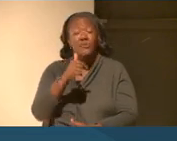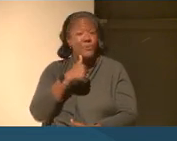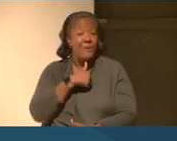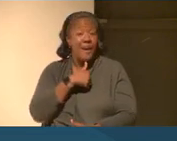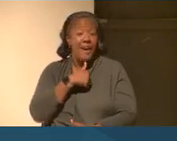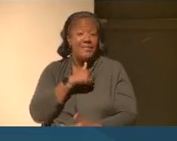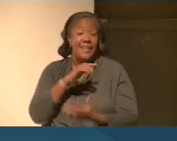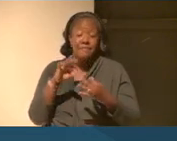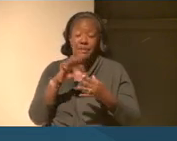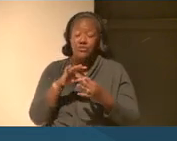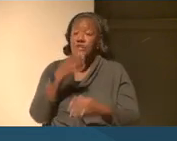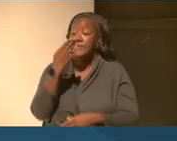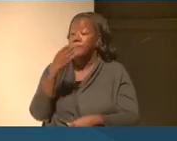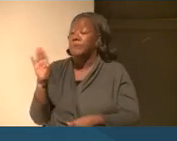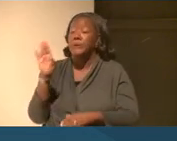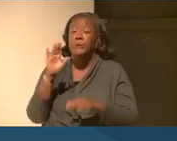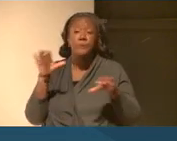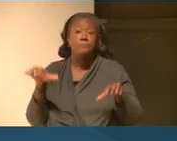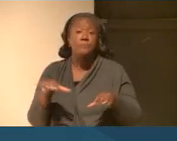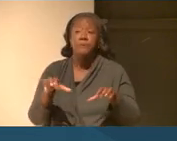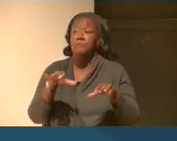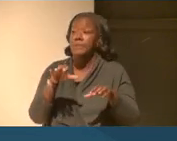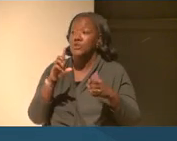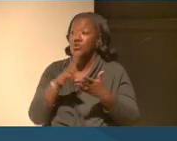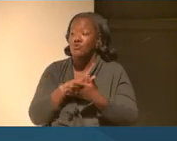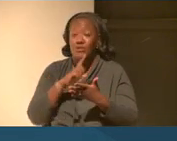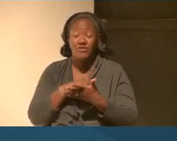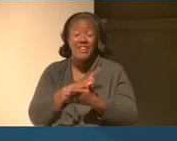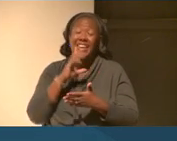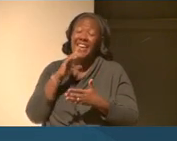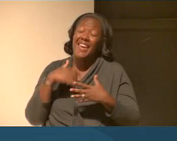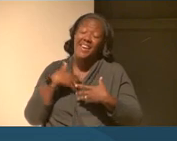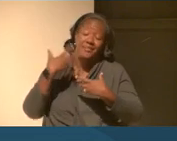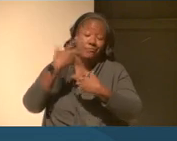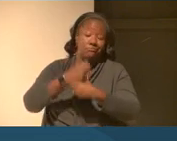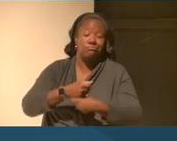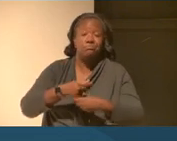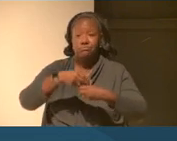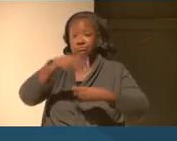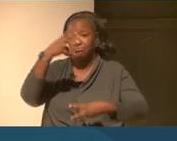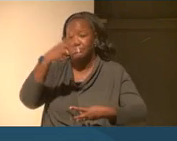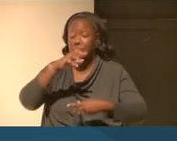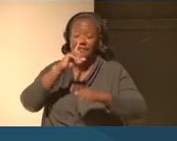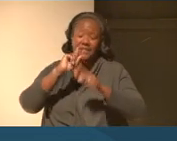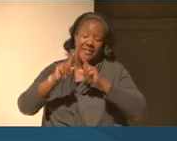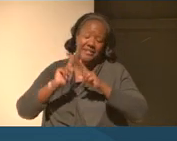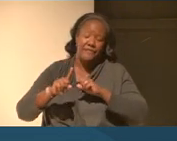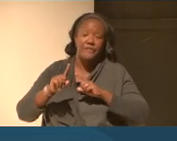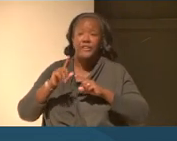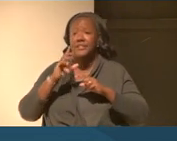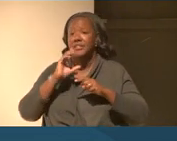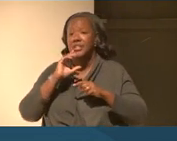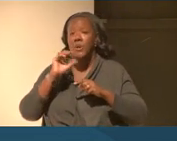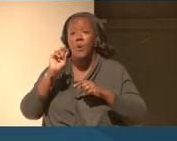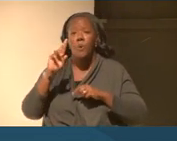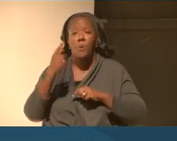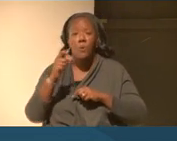And then, as I mentioned, the Blue Movement Directory, which is a comprehensive listing of all the different entities working in marine